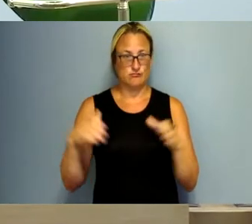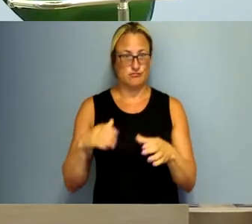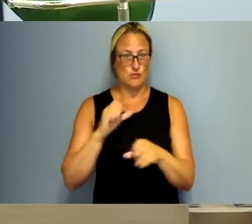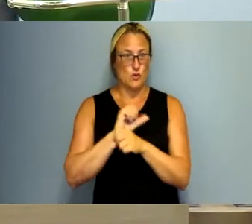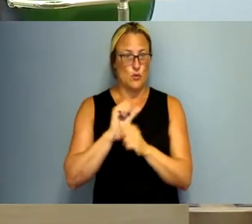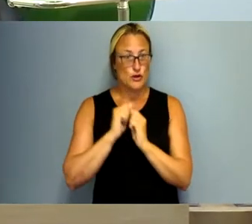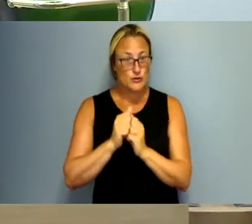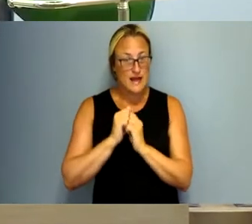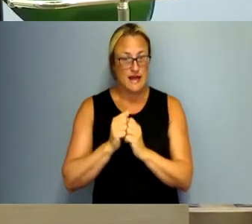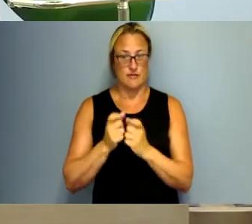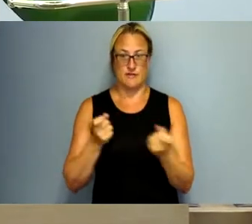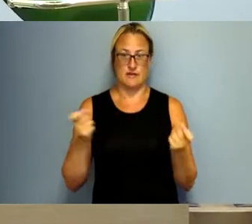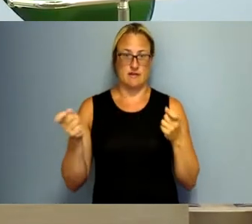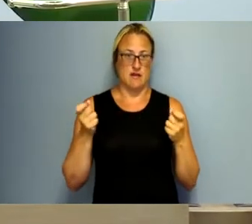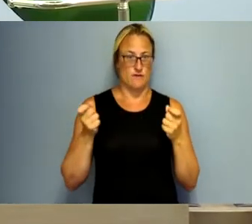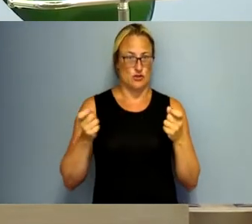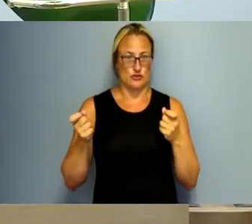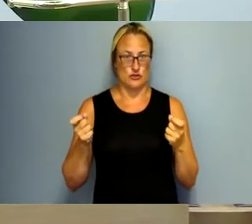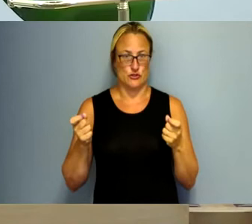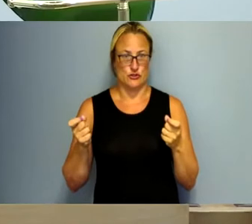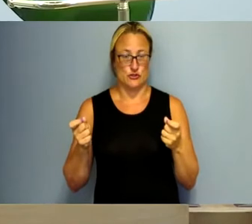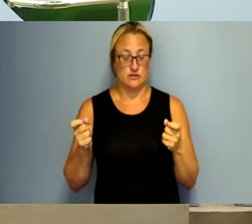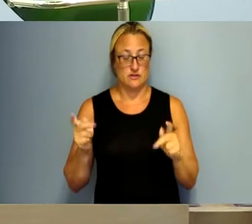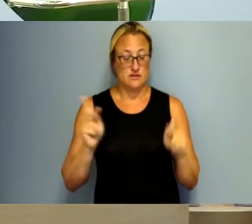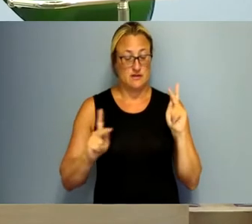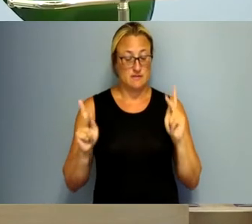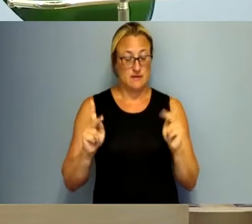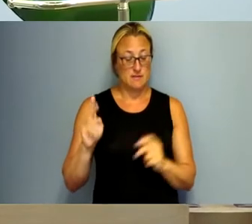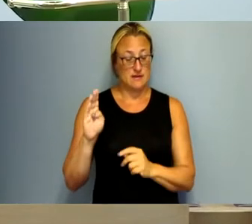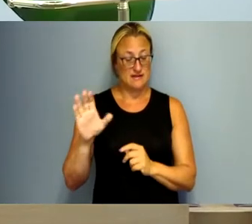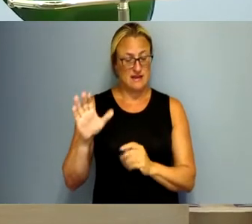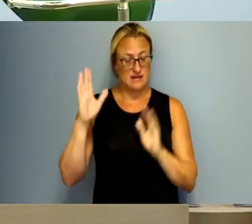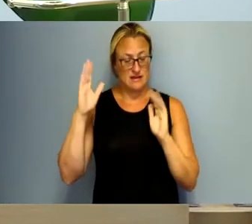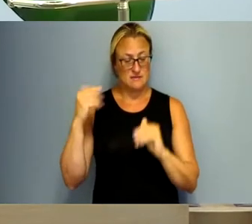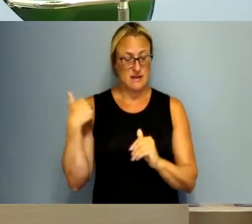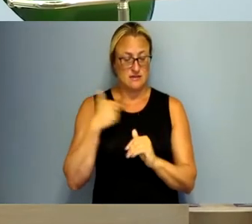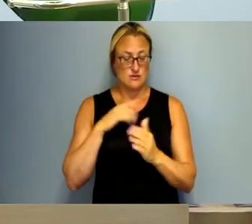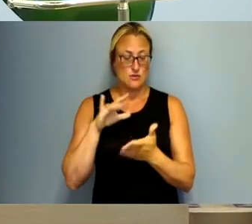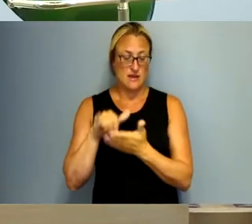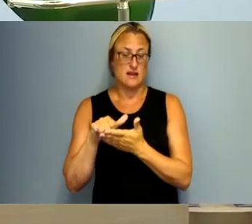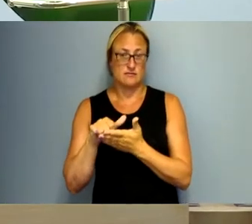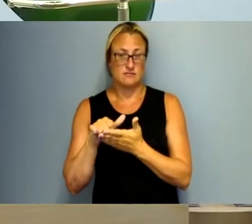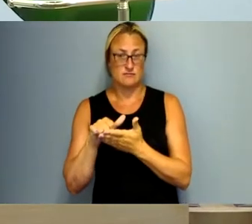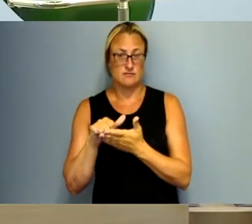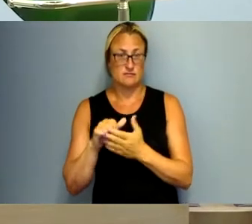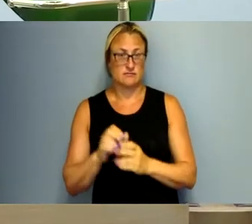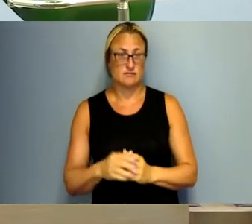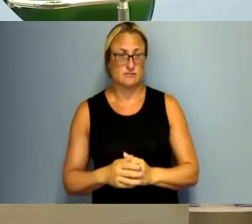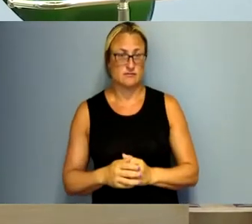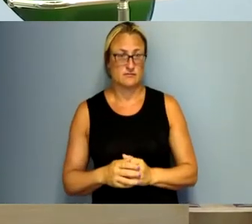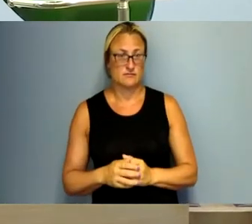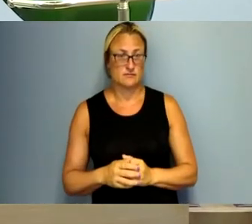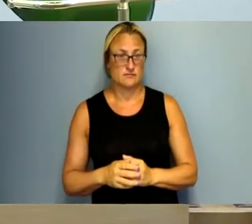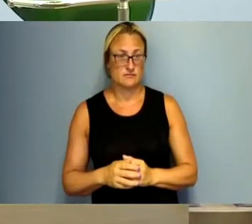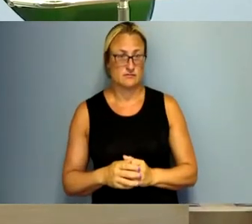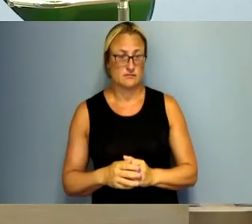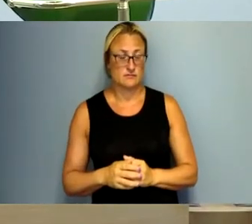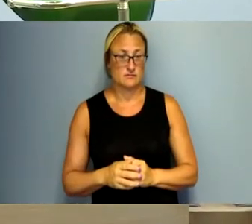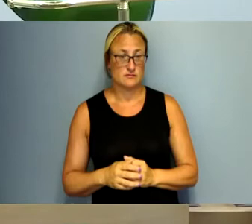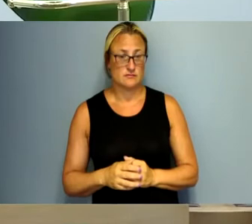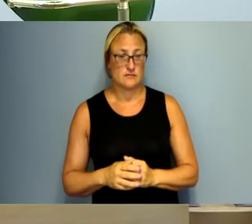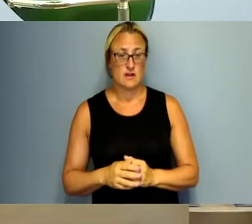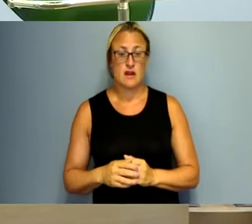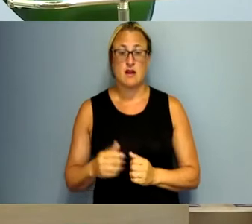what the people of Bucks County would expect it from us. Now, I was up in